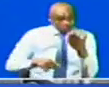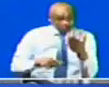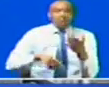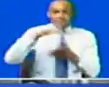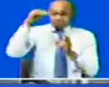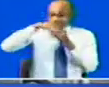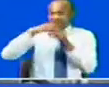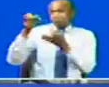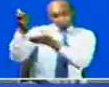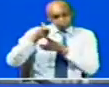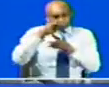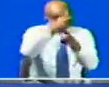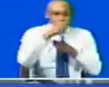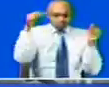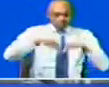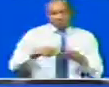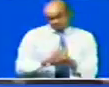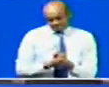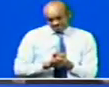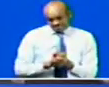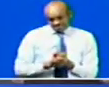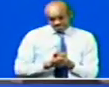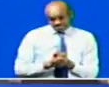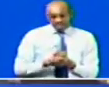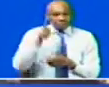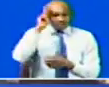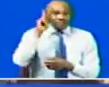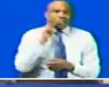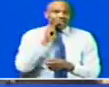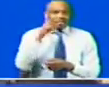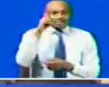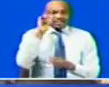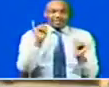investors into the county. Philip Keitang, KTN News.